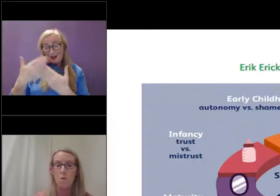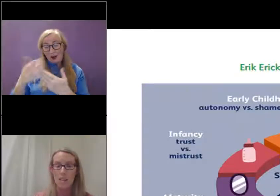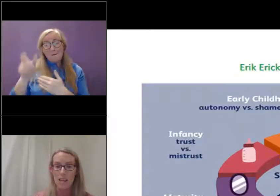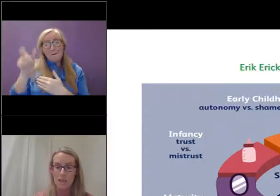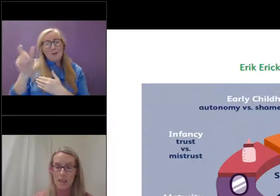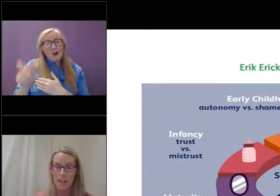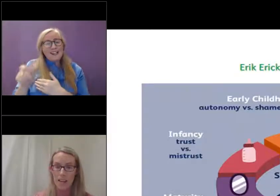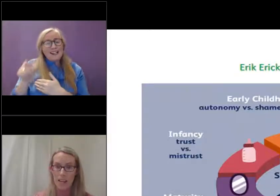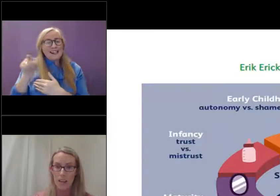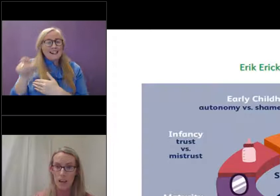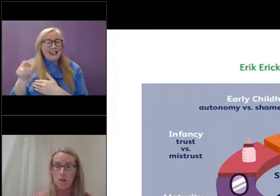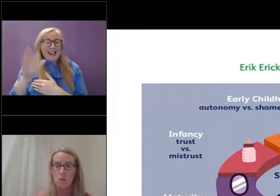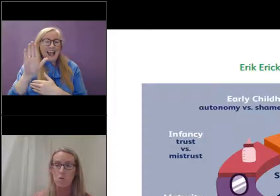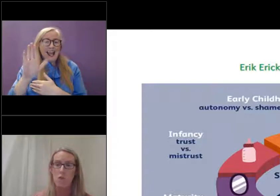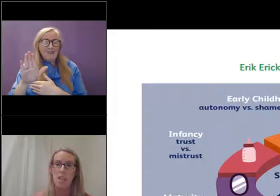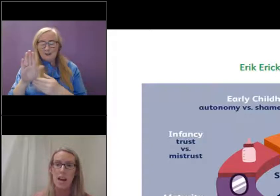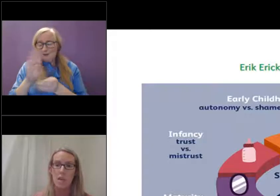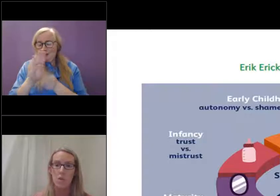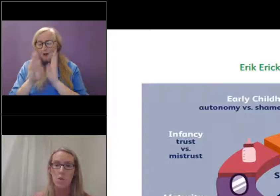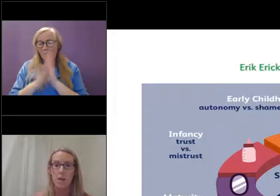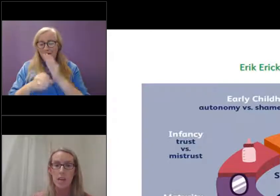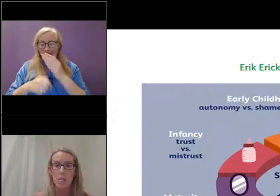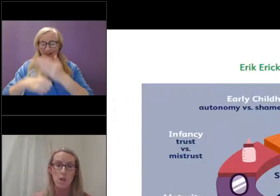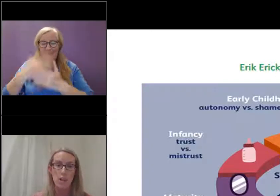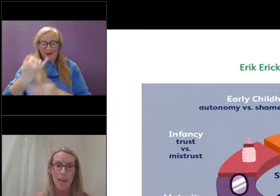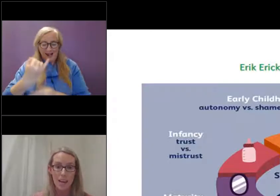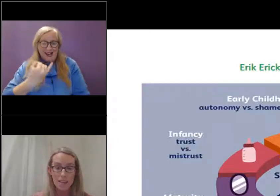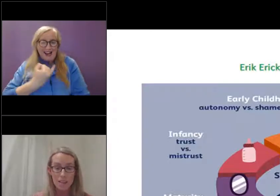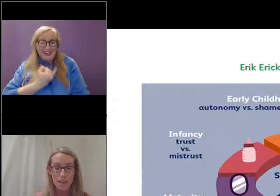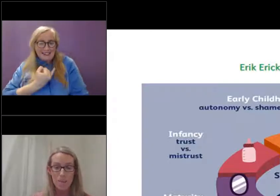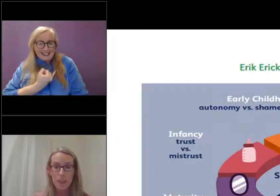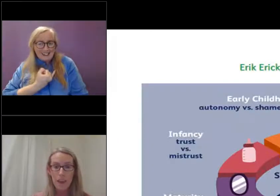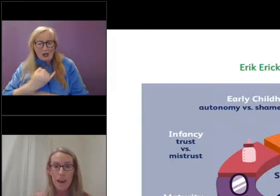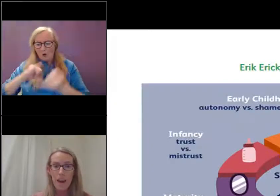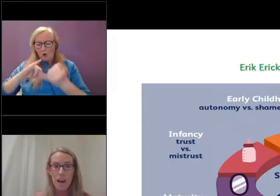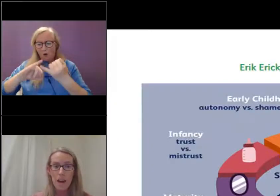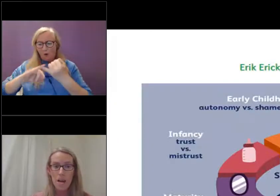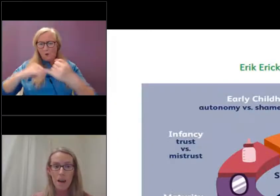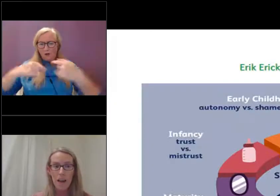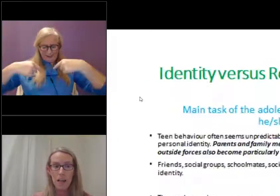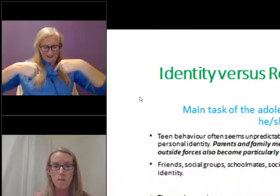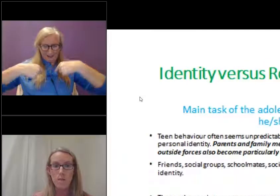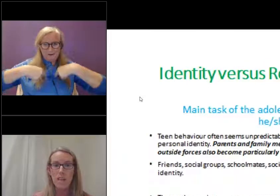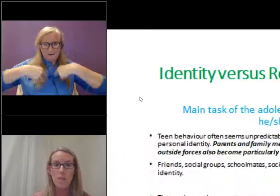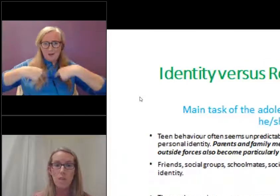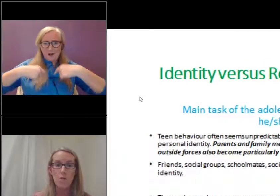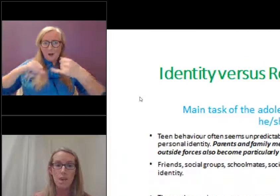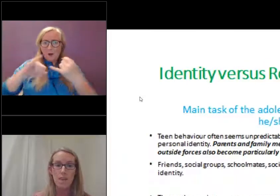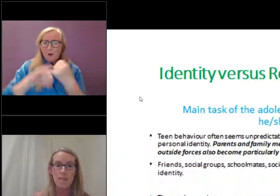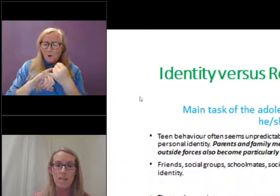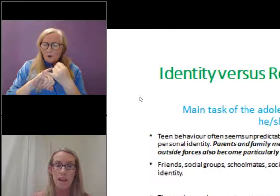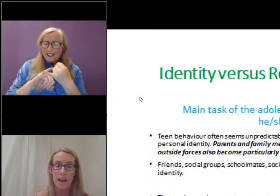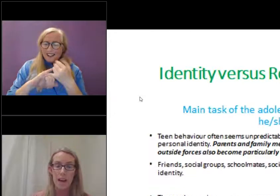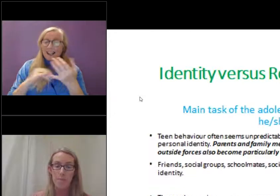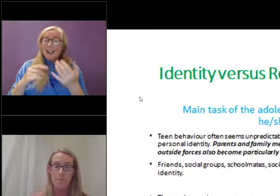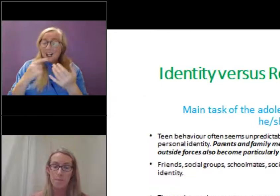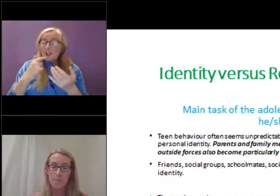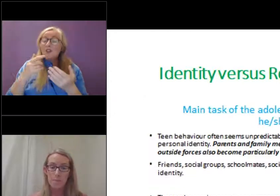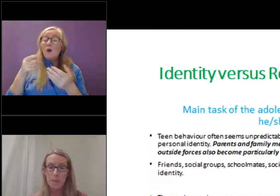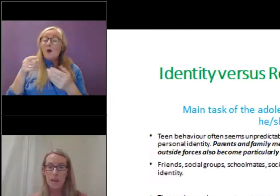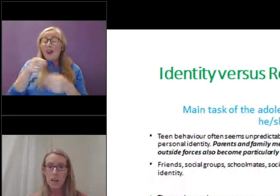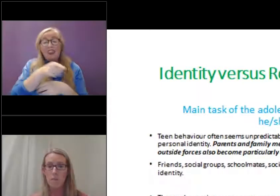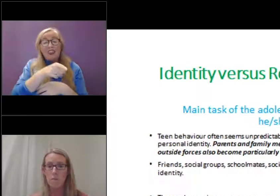of form a sense of identity, to understand who he or she is. And I suppose they do this,